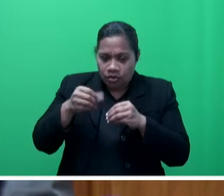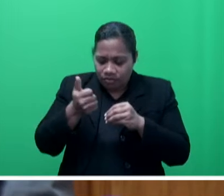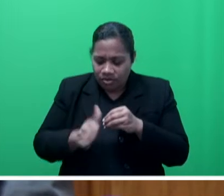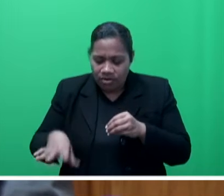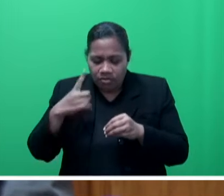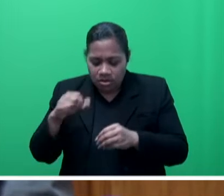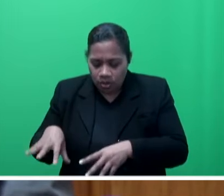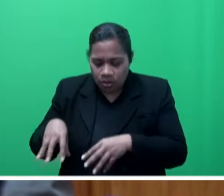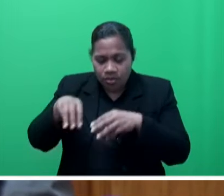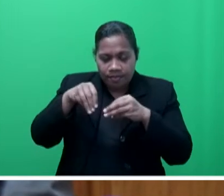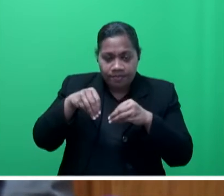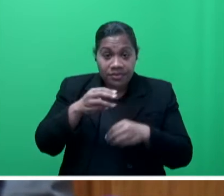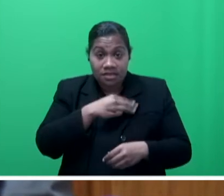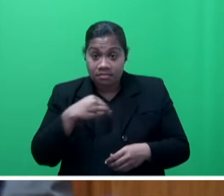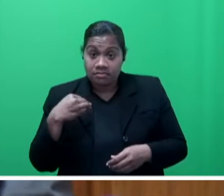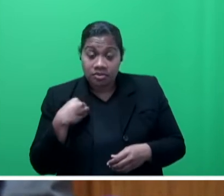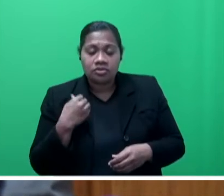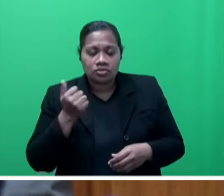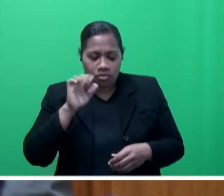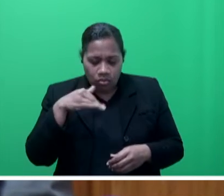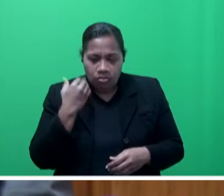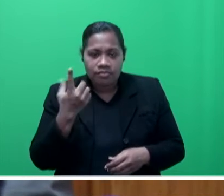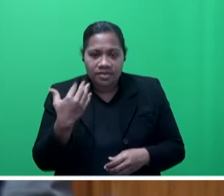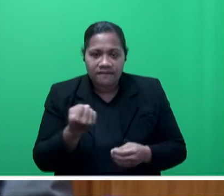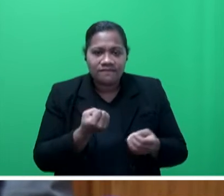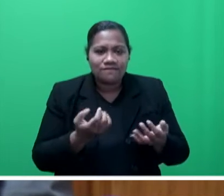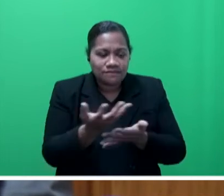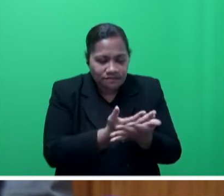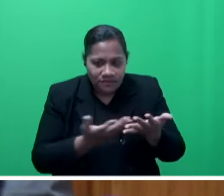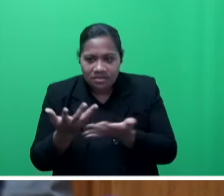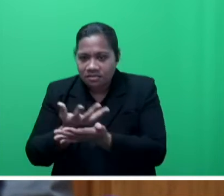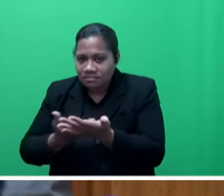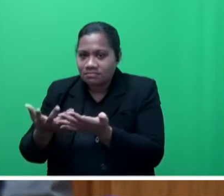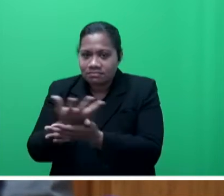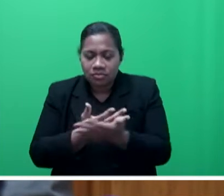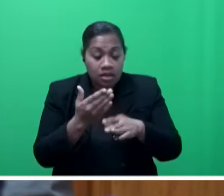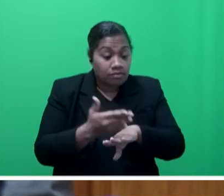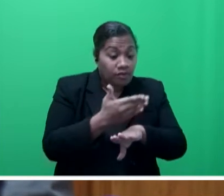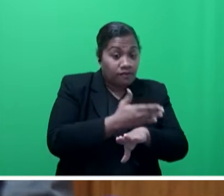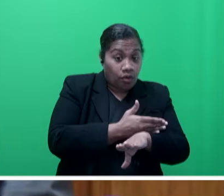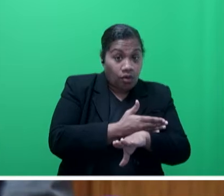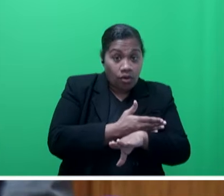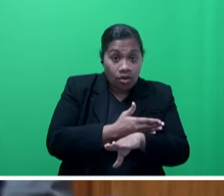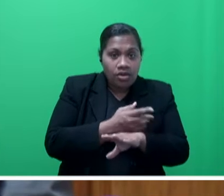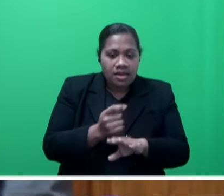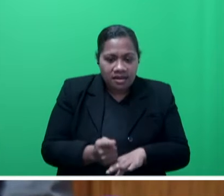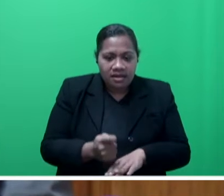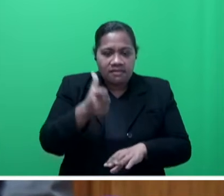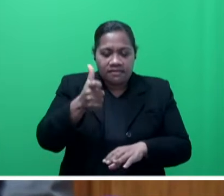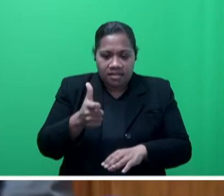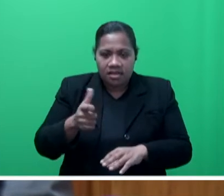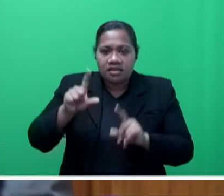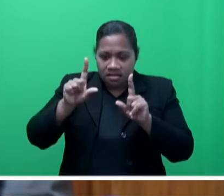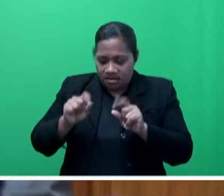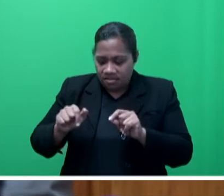ministry also carries out community consultations and engagements before and after each phase of the groundwater to